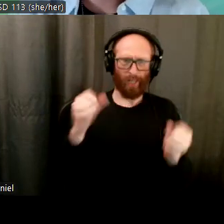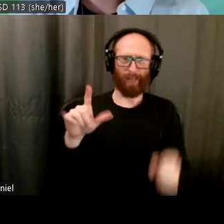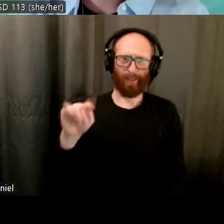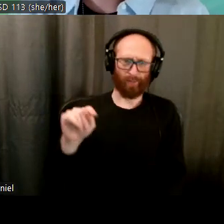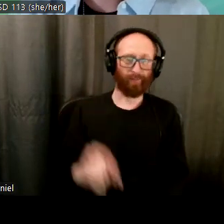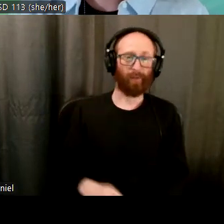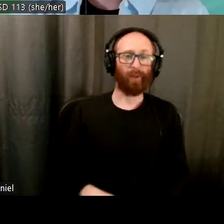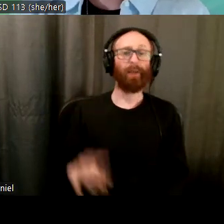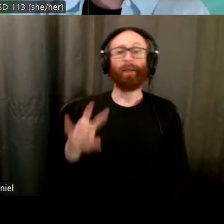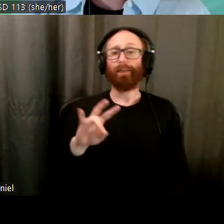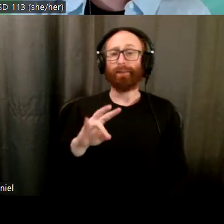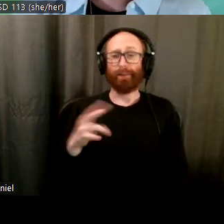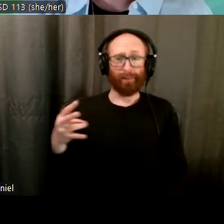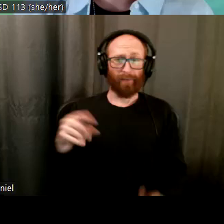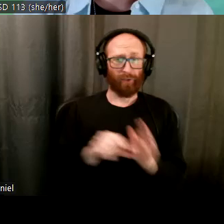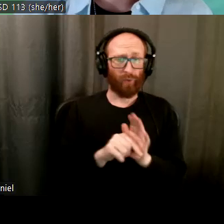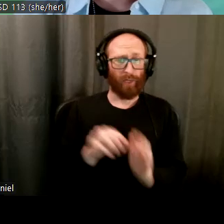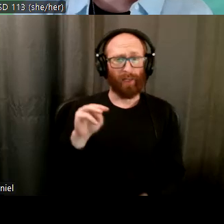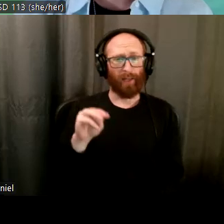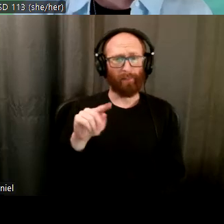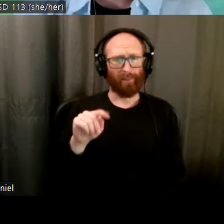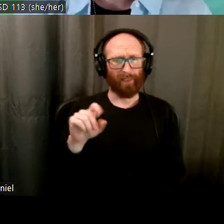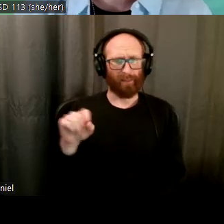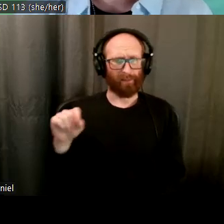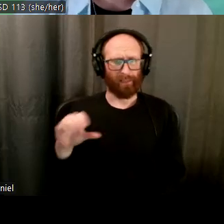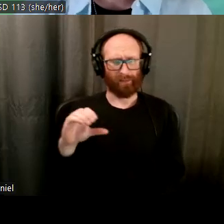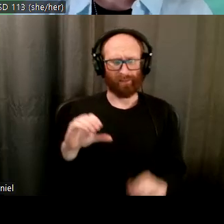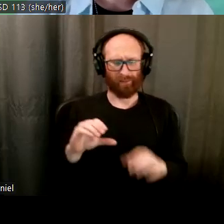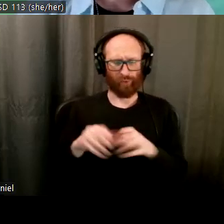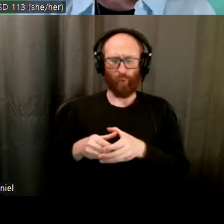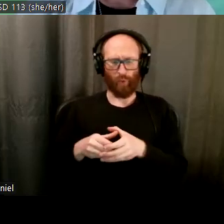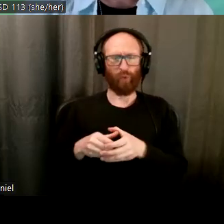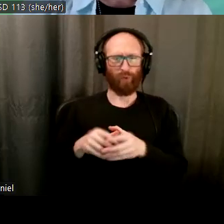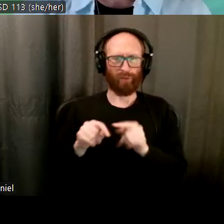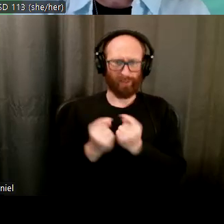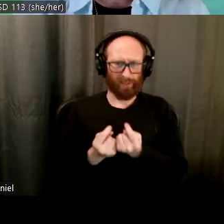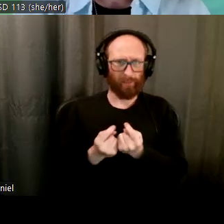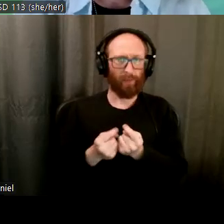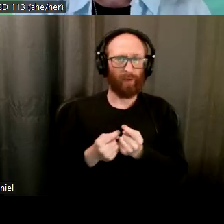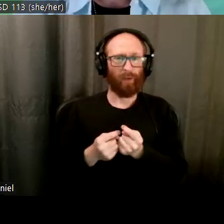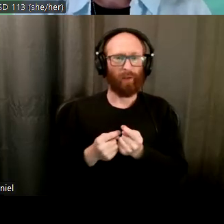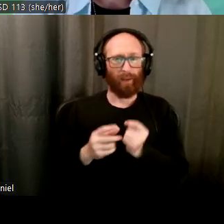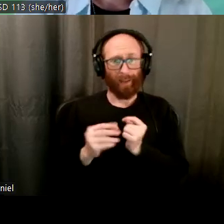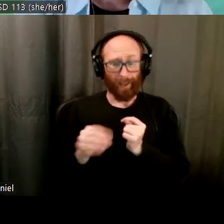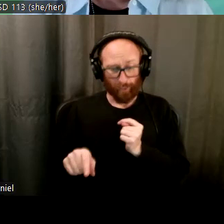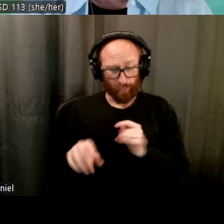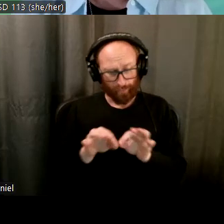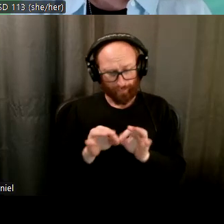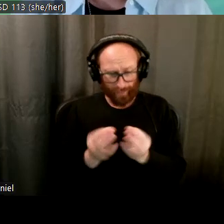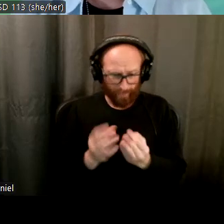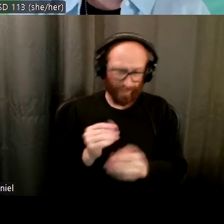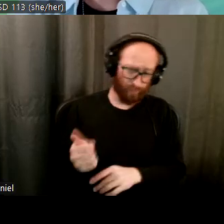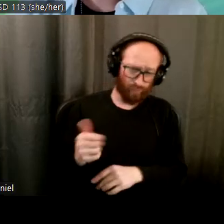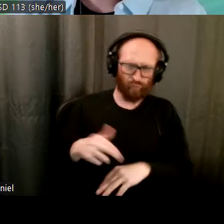the MTSS core team, as well as her family and herself, referred for a screening.